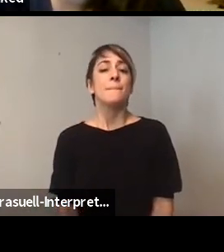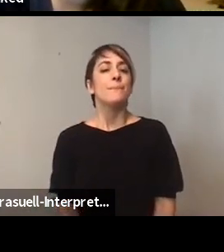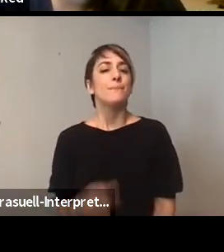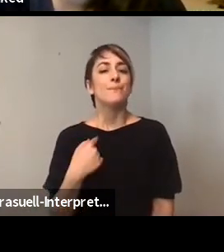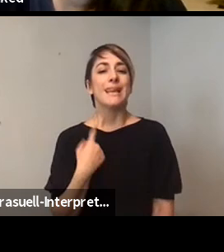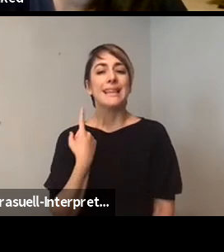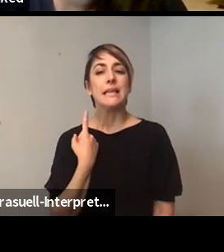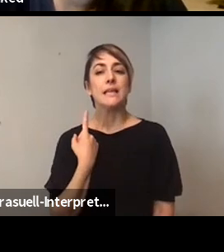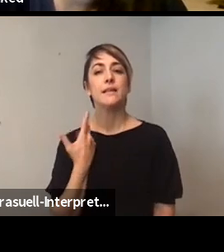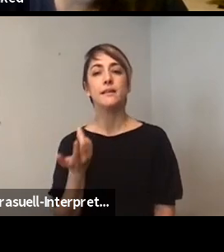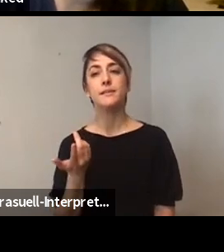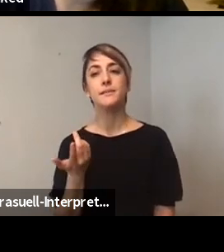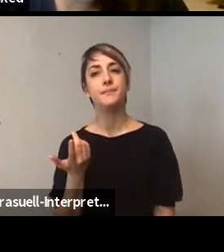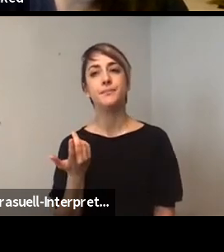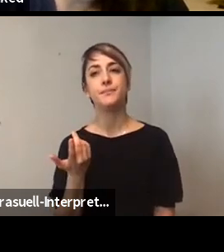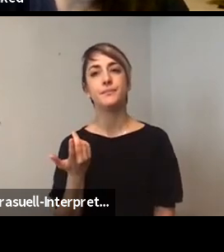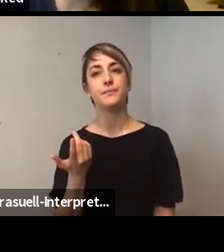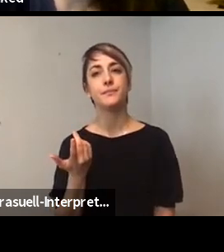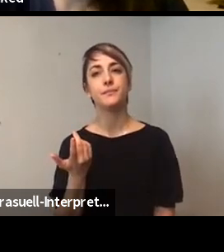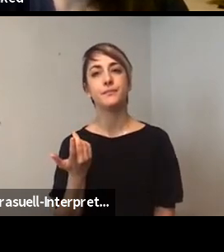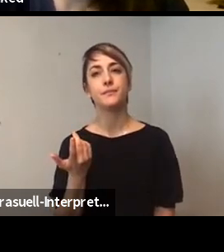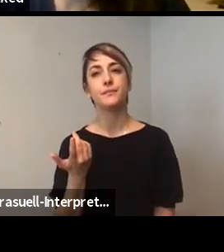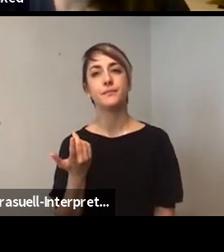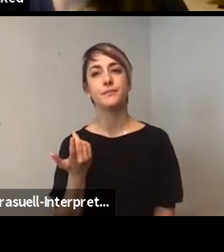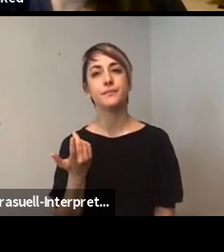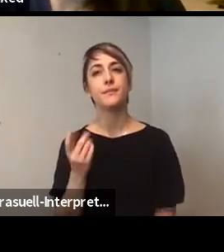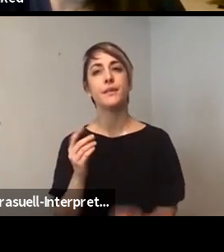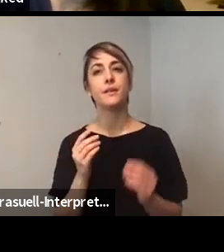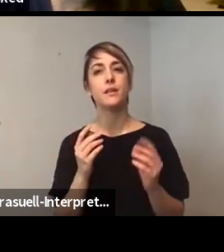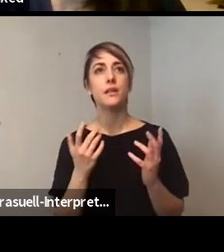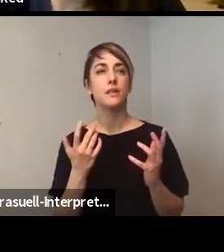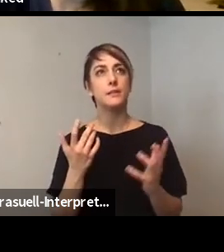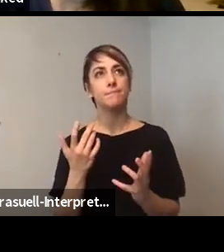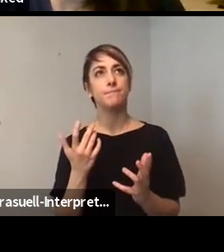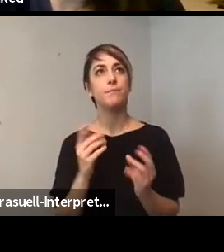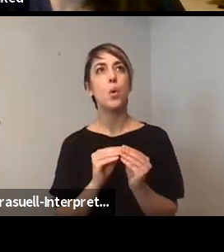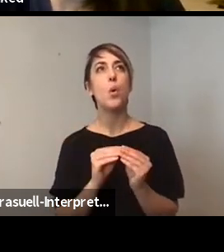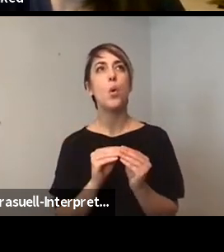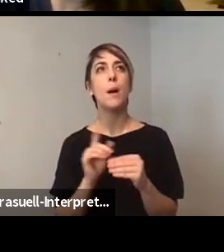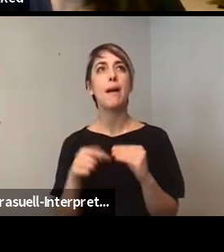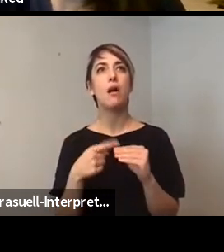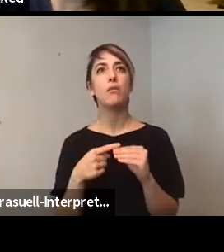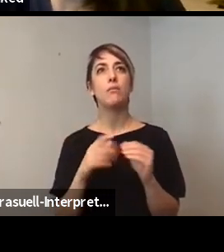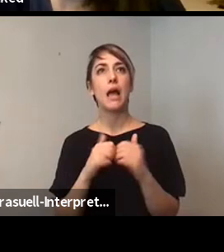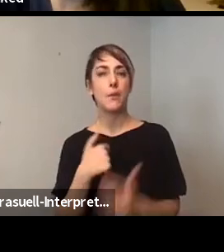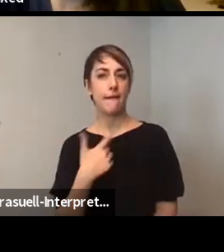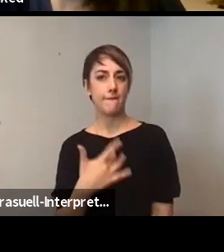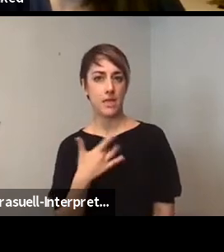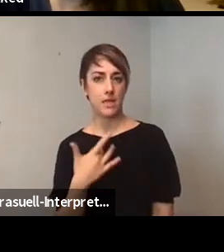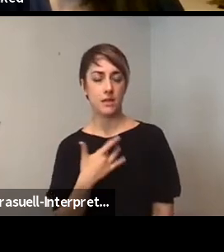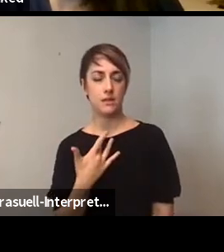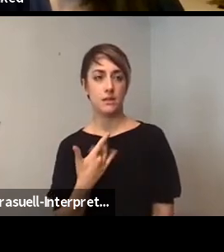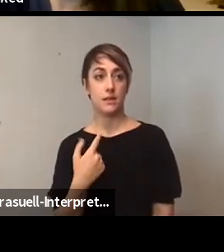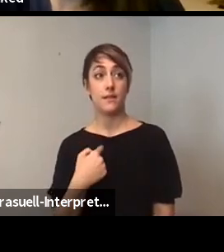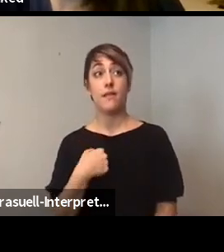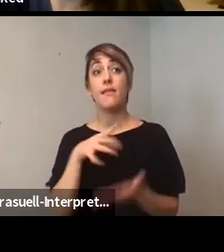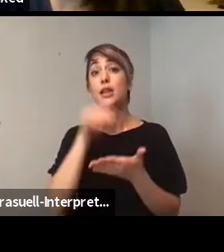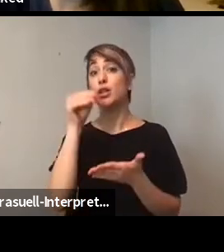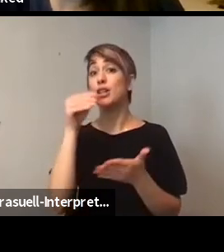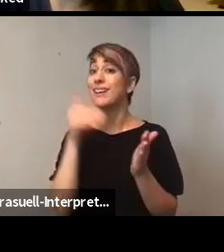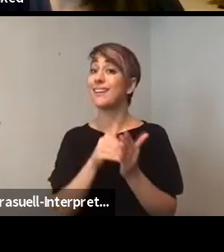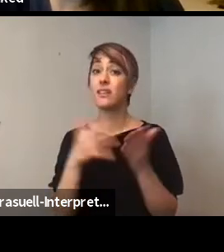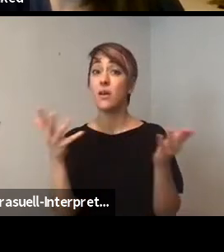and it is more about the way I feel. I really learned again that